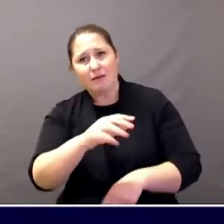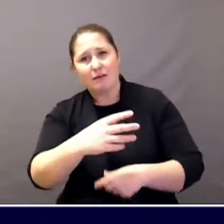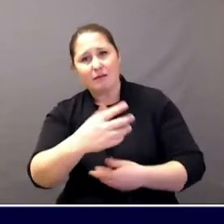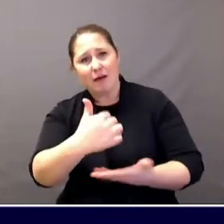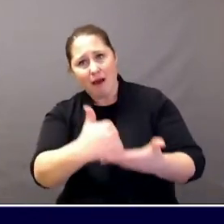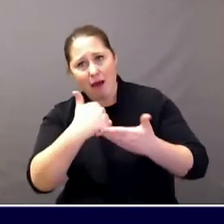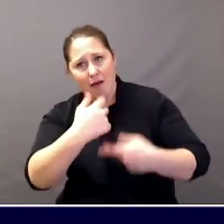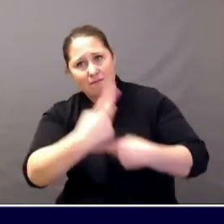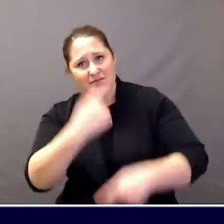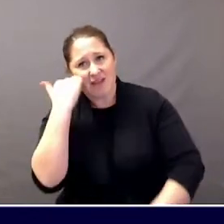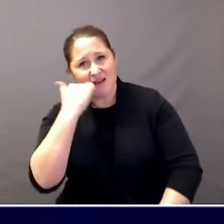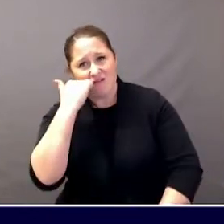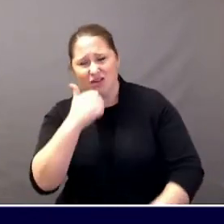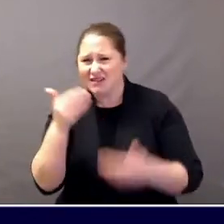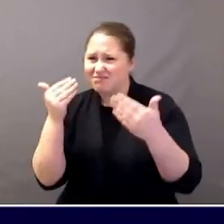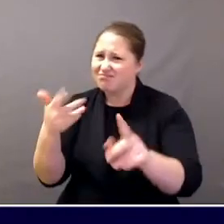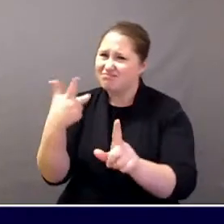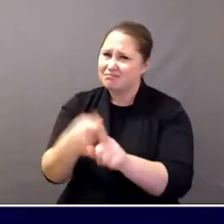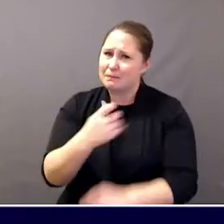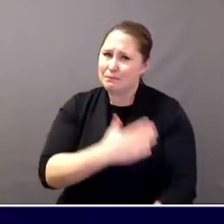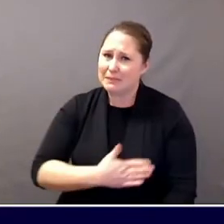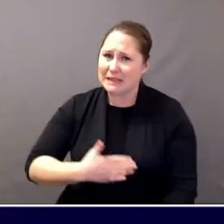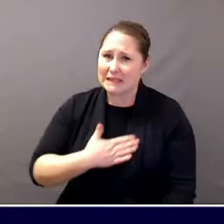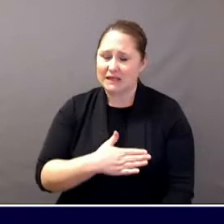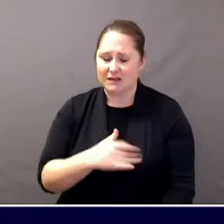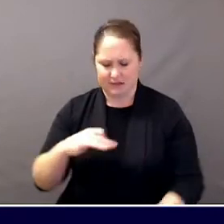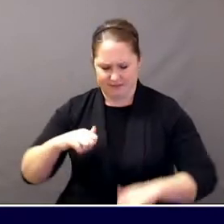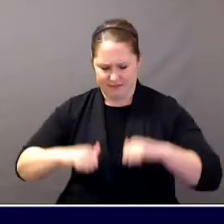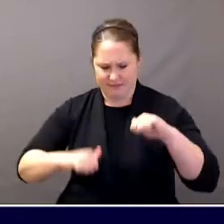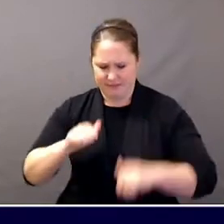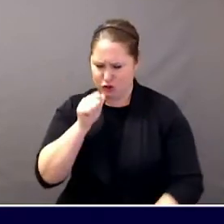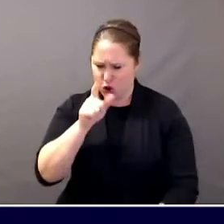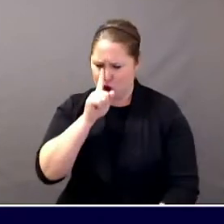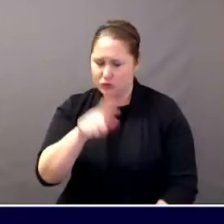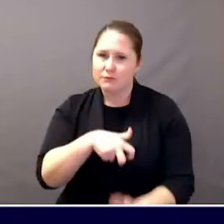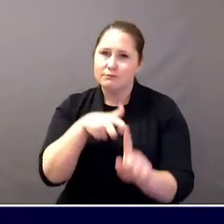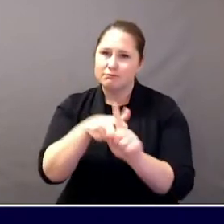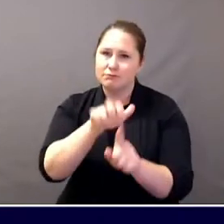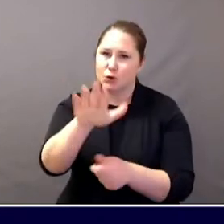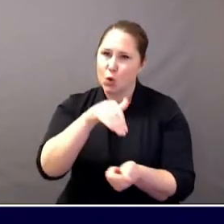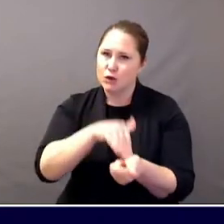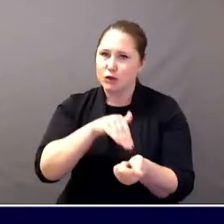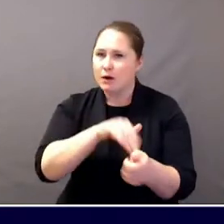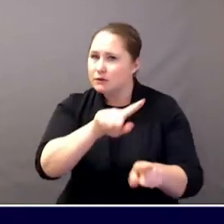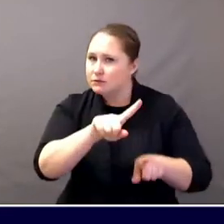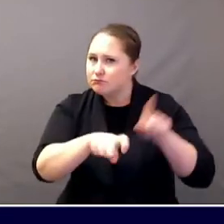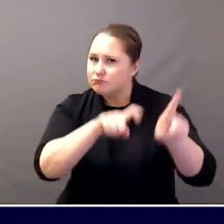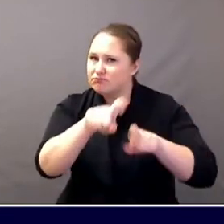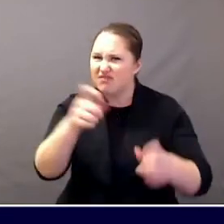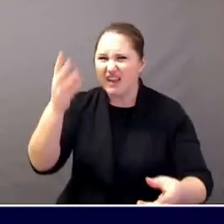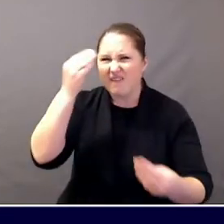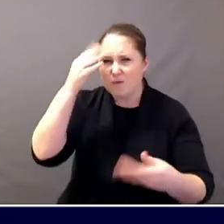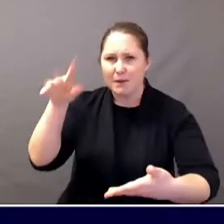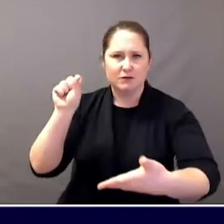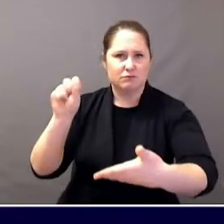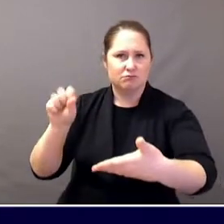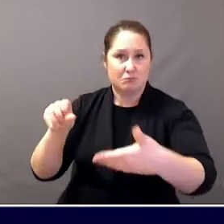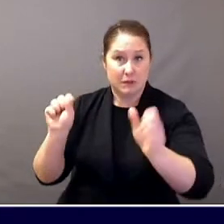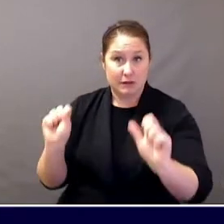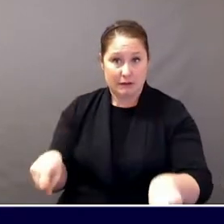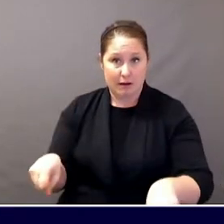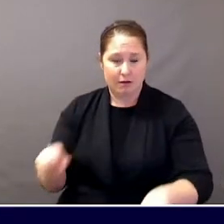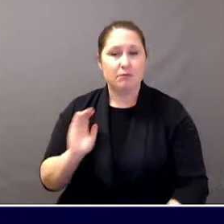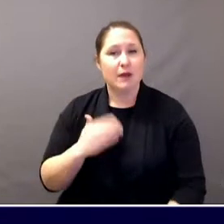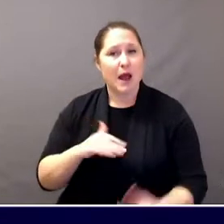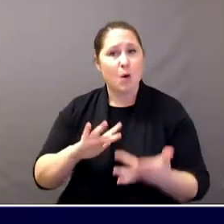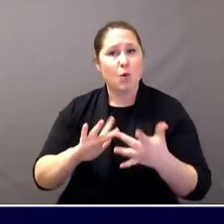any questions at all, I encourage you to speak with your doctor who can help provide you information about the vaccines, or go online on our website.